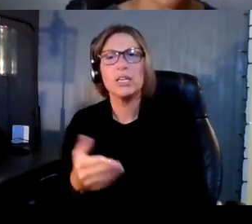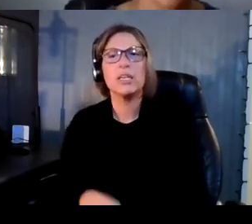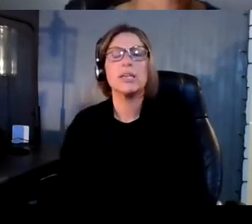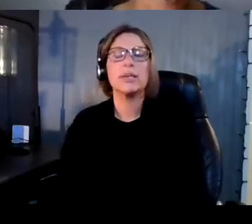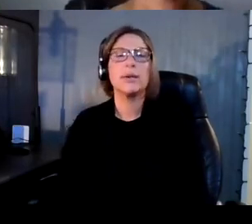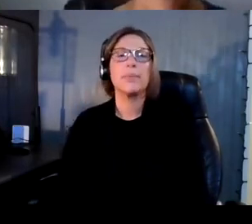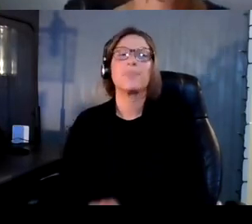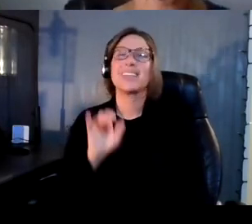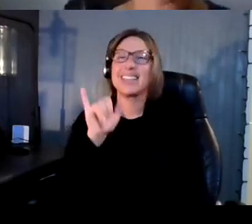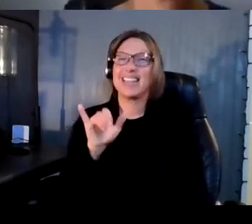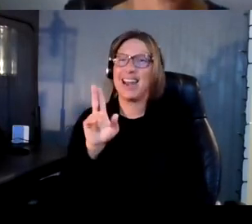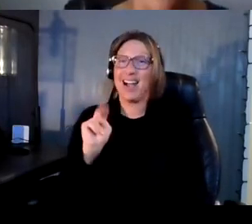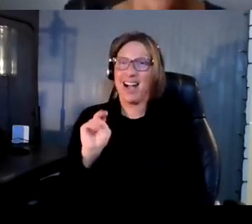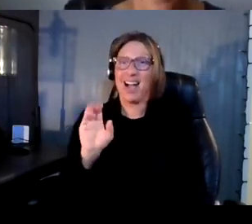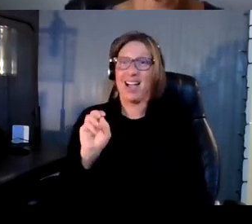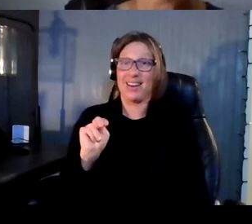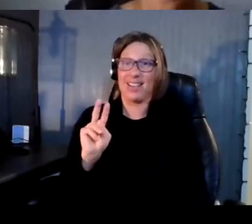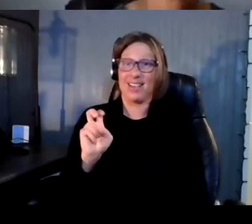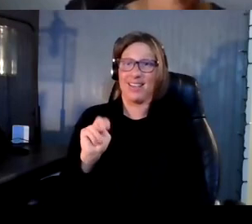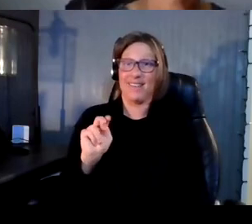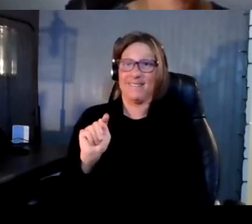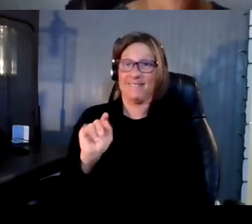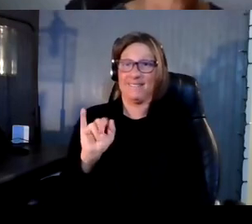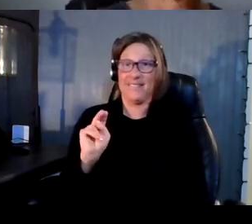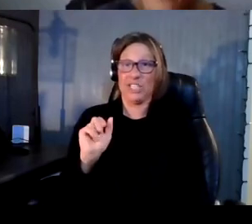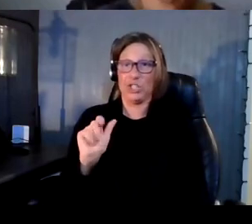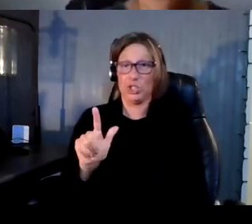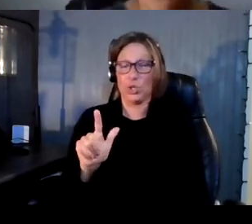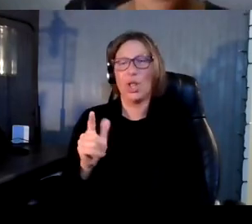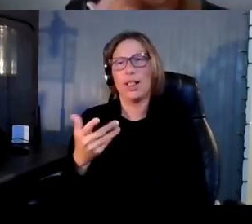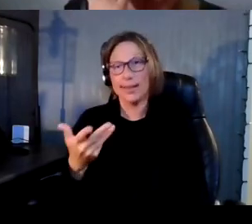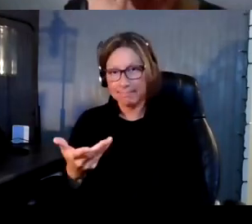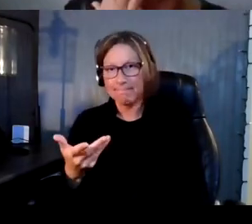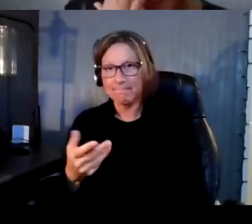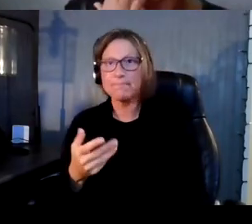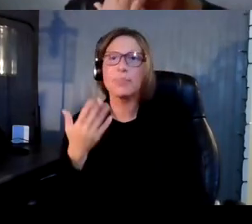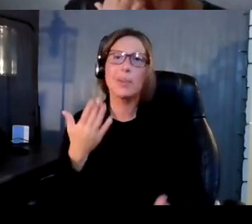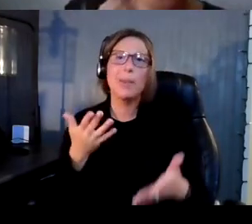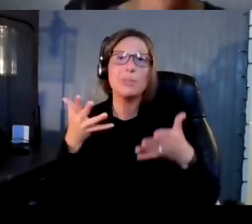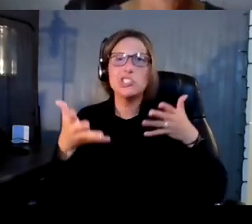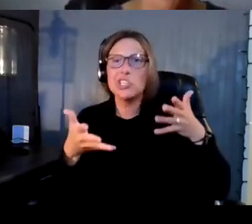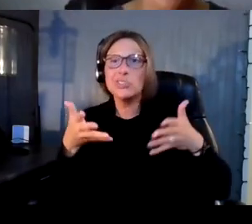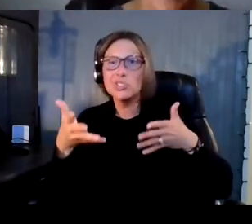it's those unconventional things that they do. They may use unconventional gestures or